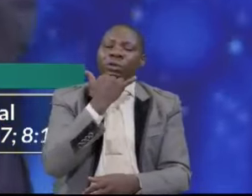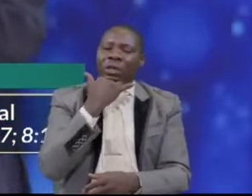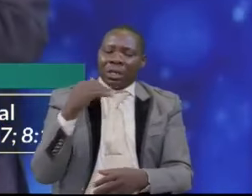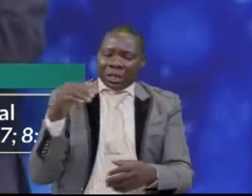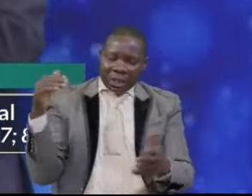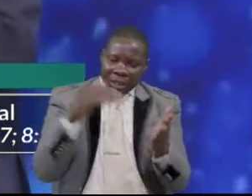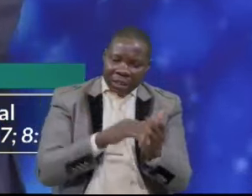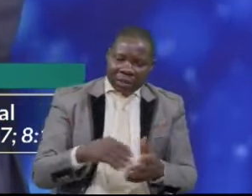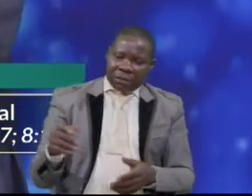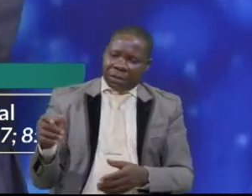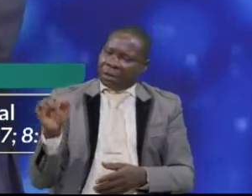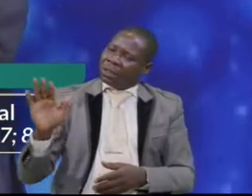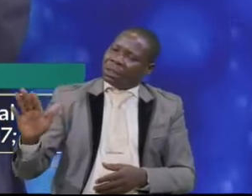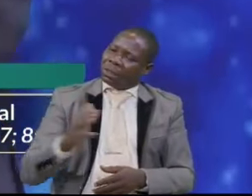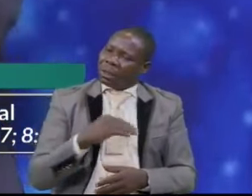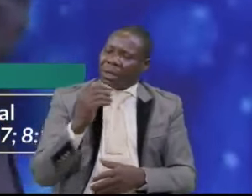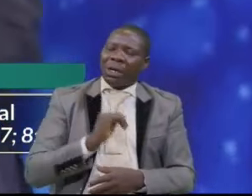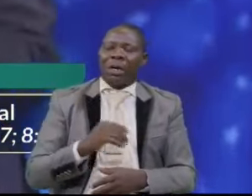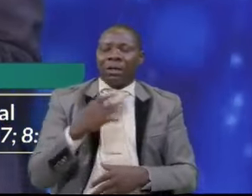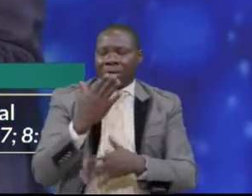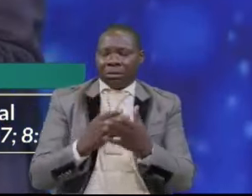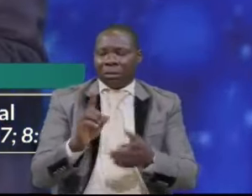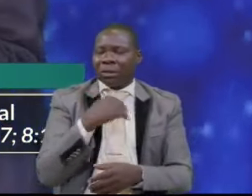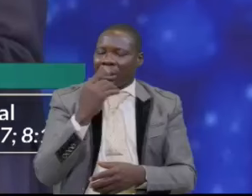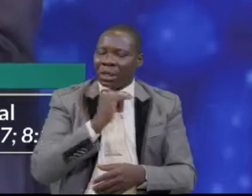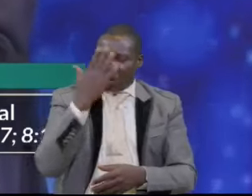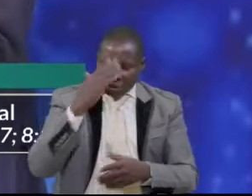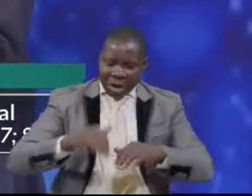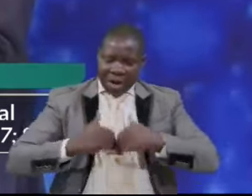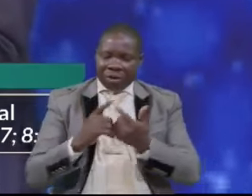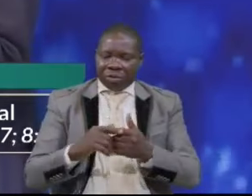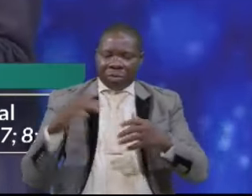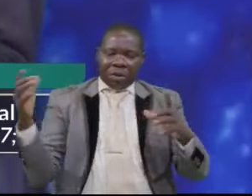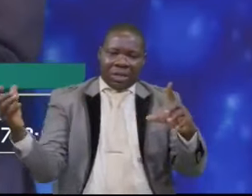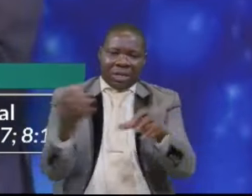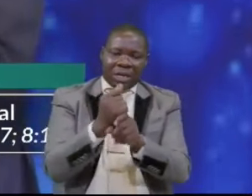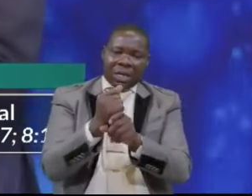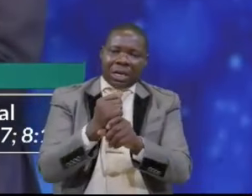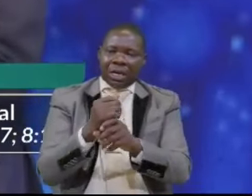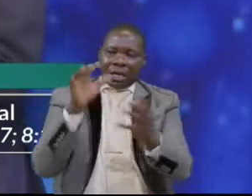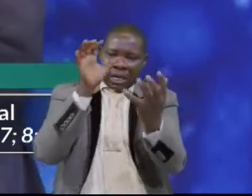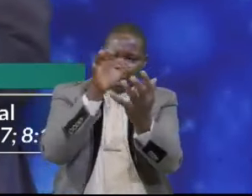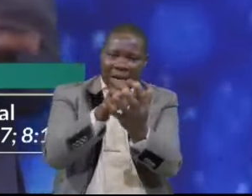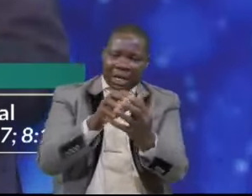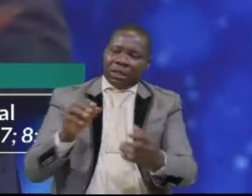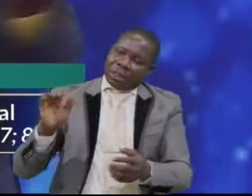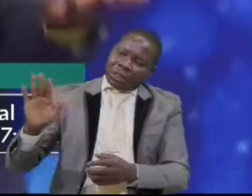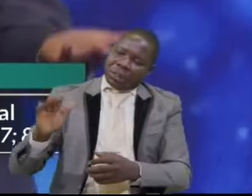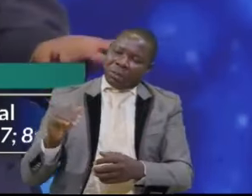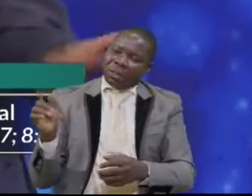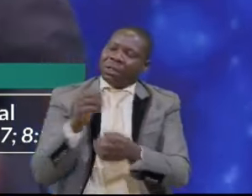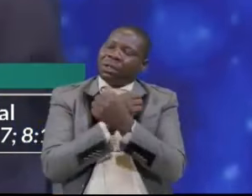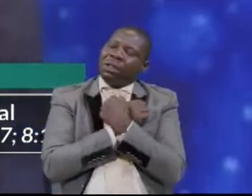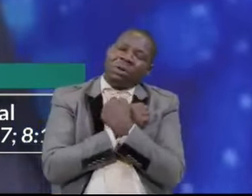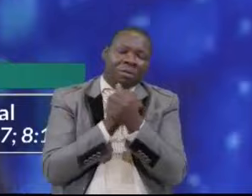He loves praying. He concentrates on prayer. He doesn't do anything without praying. How can you catch